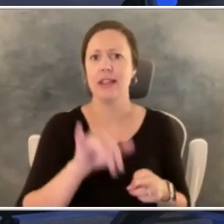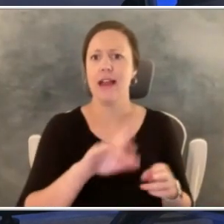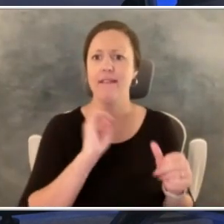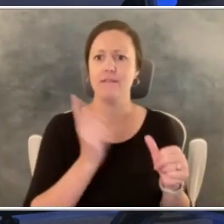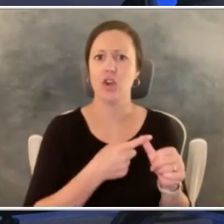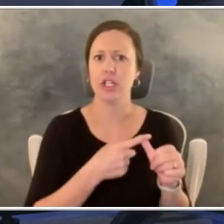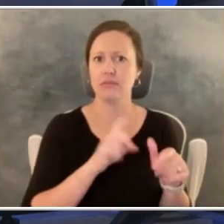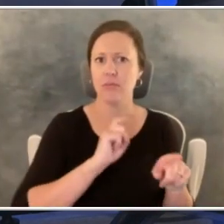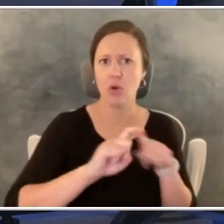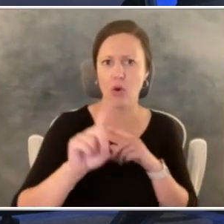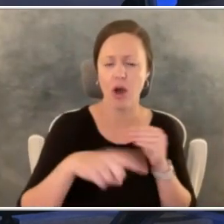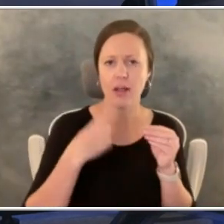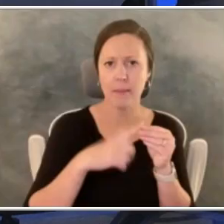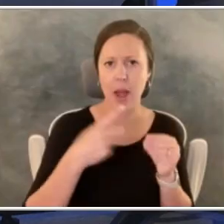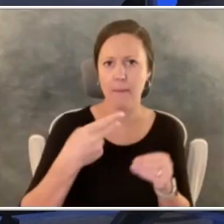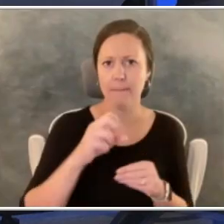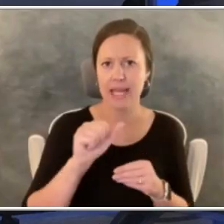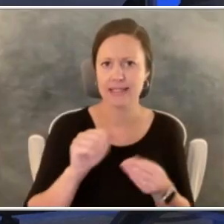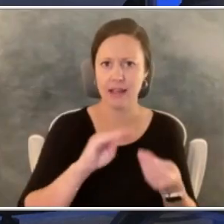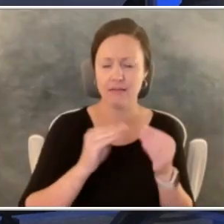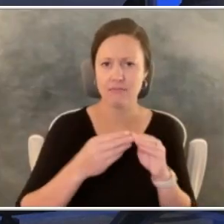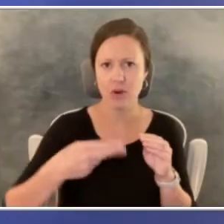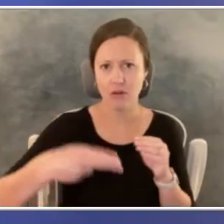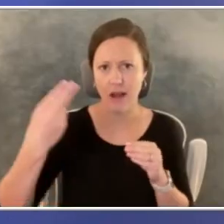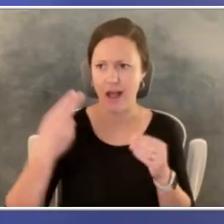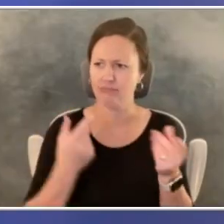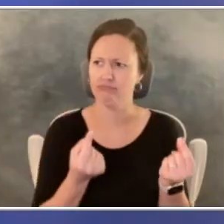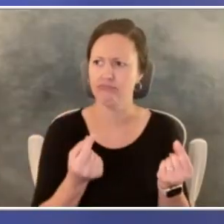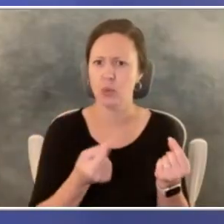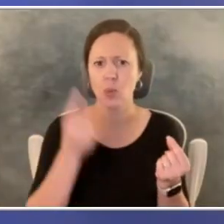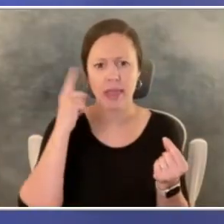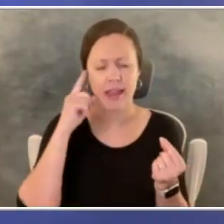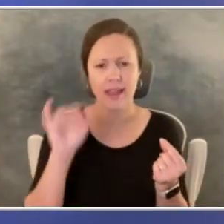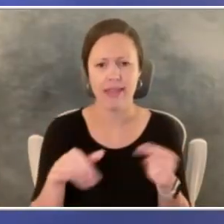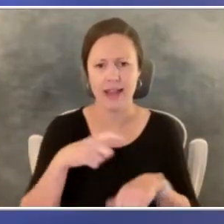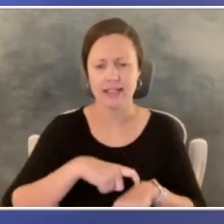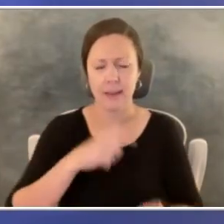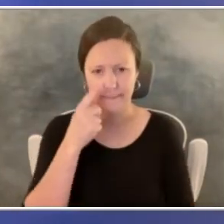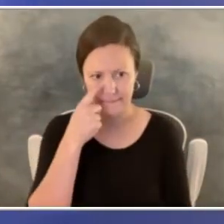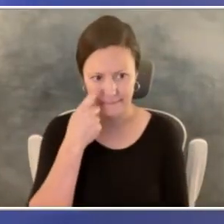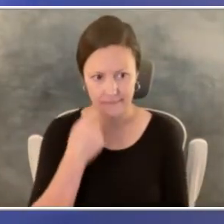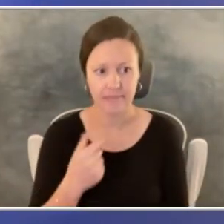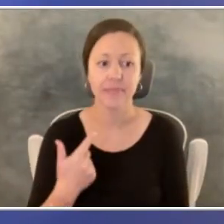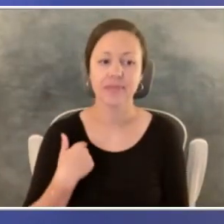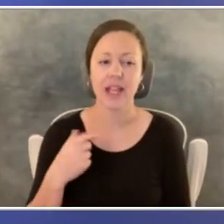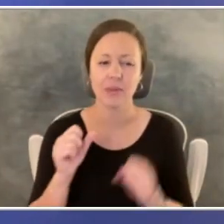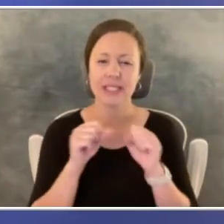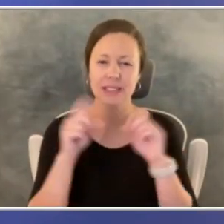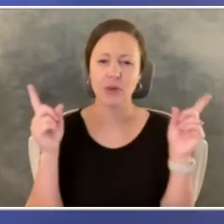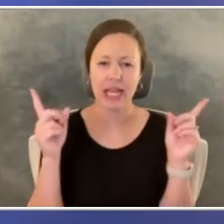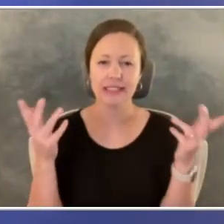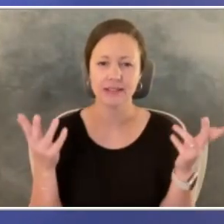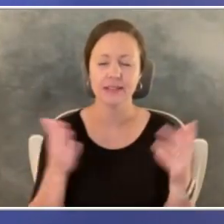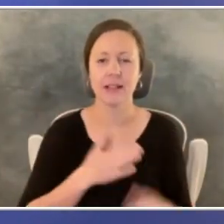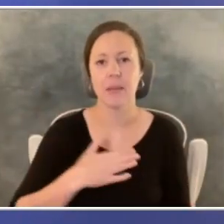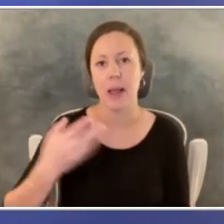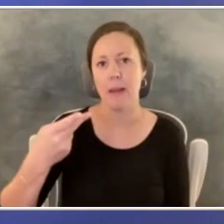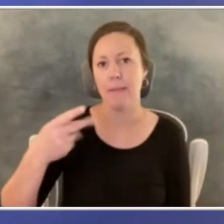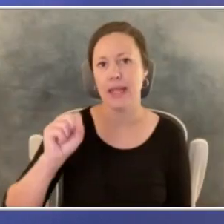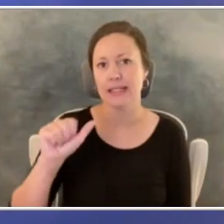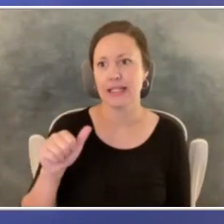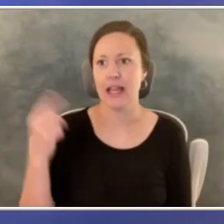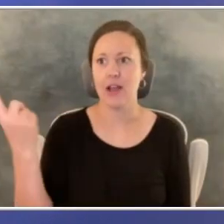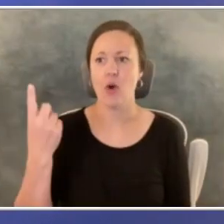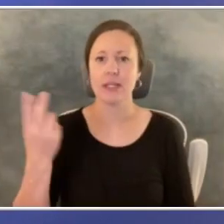PSA. What was going through your mind at the time? I was surprised. My PSA had always been normal,